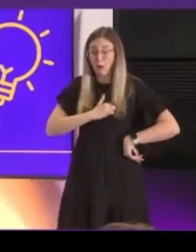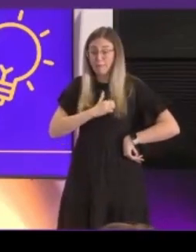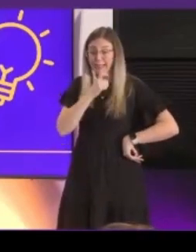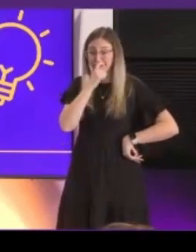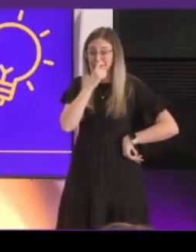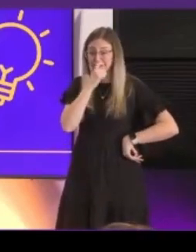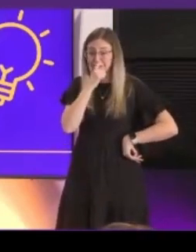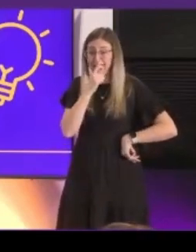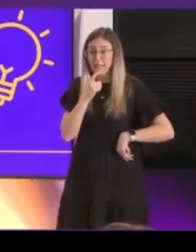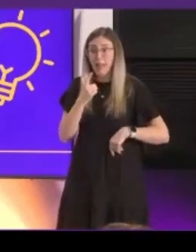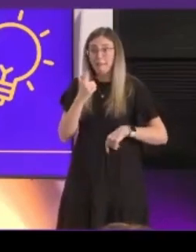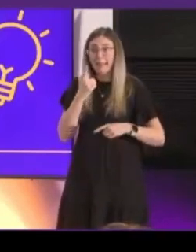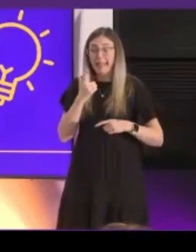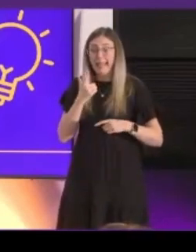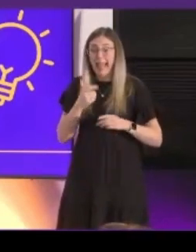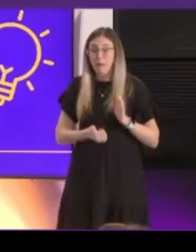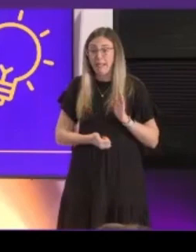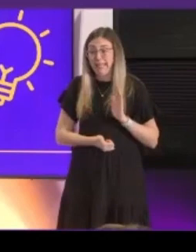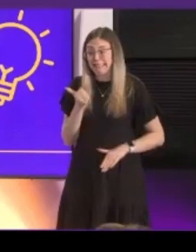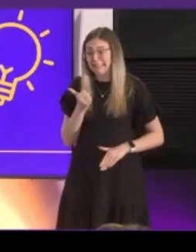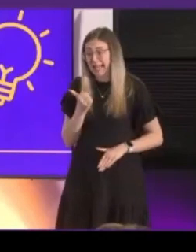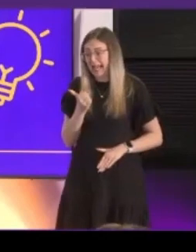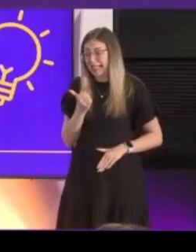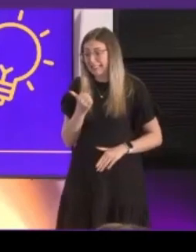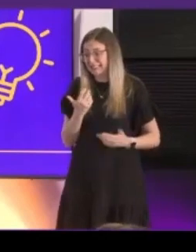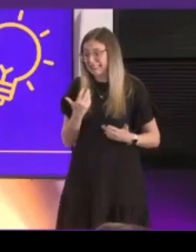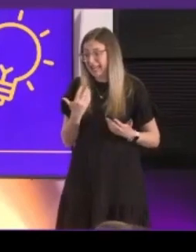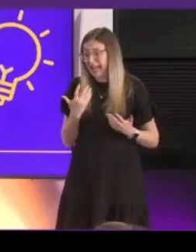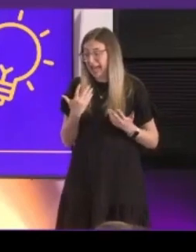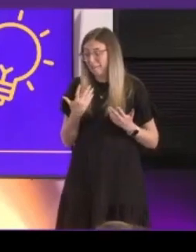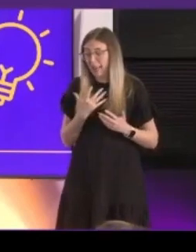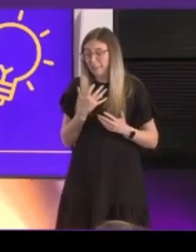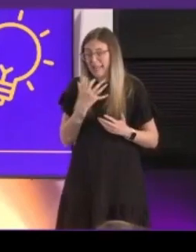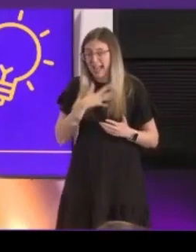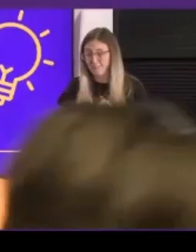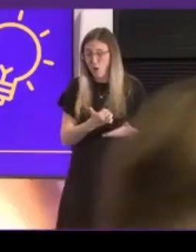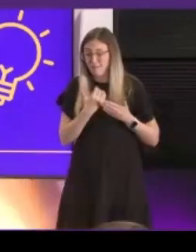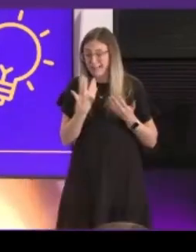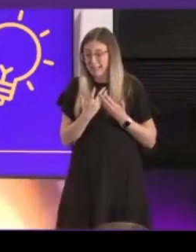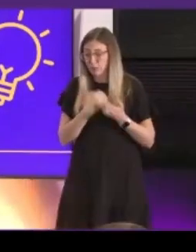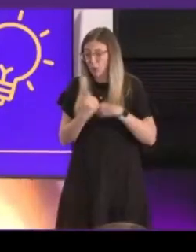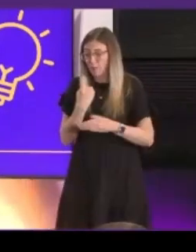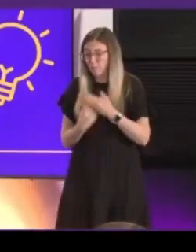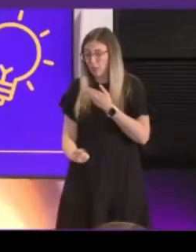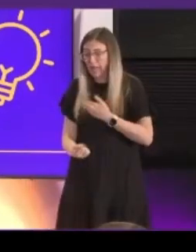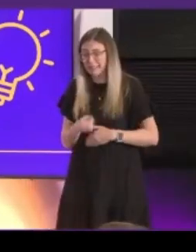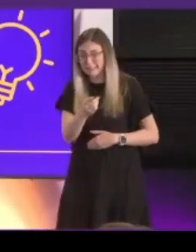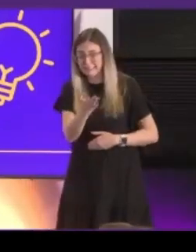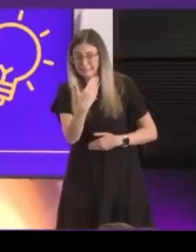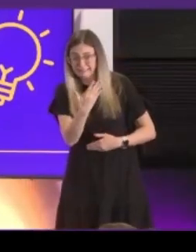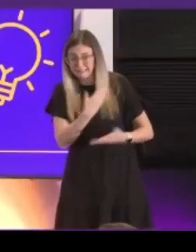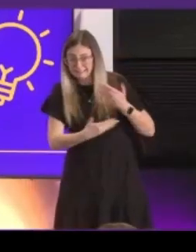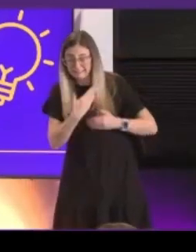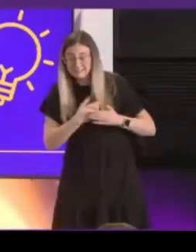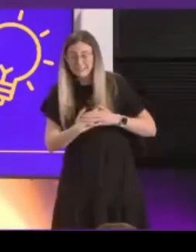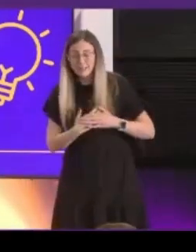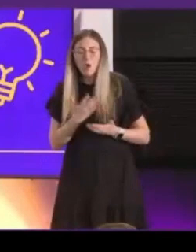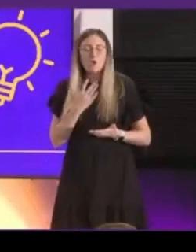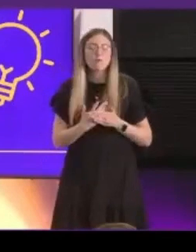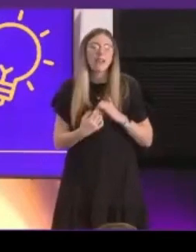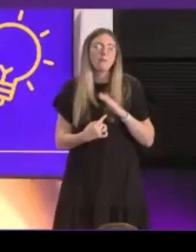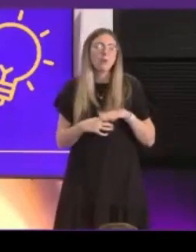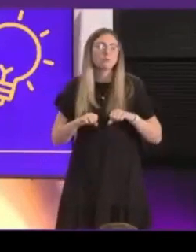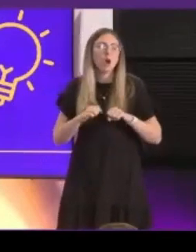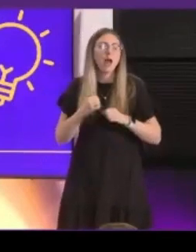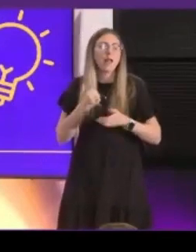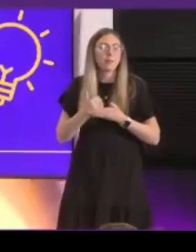it. I'll be looking for a job, maybe ask you some advice on how to freelance. But actually, it's really important actually that we start with the basics. Let's